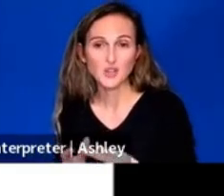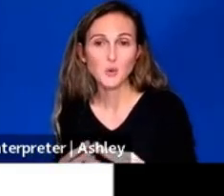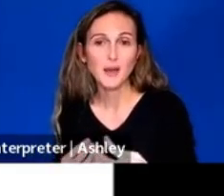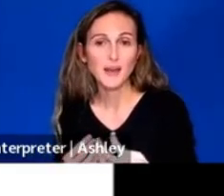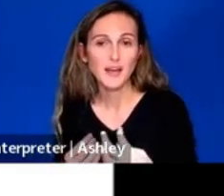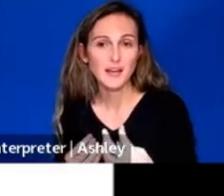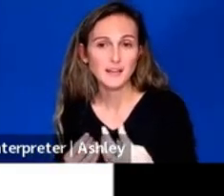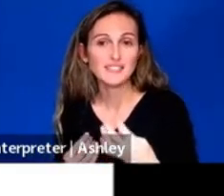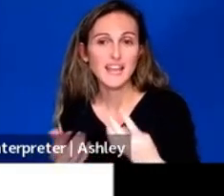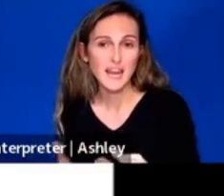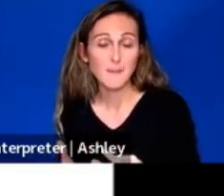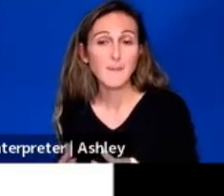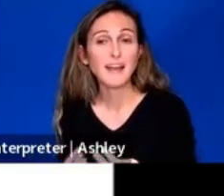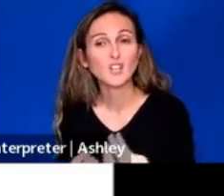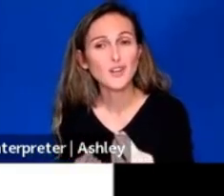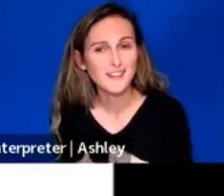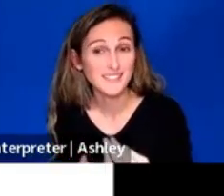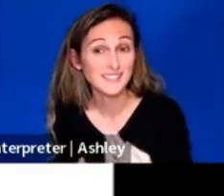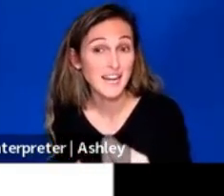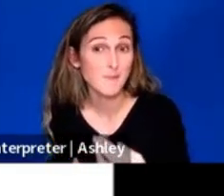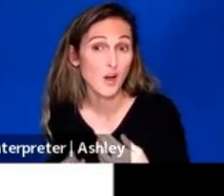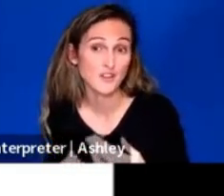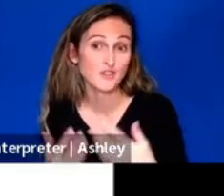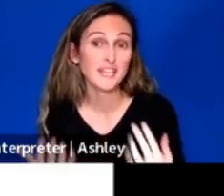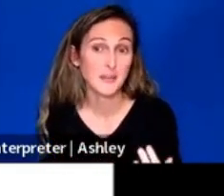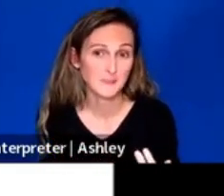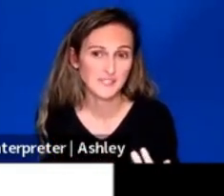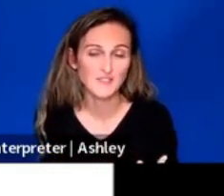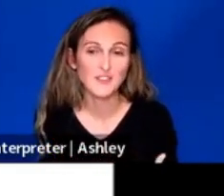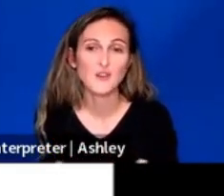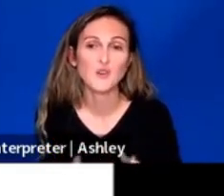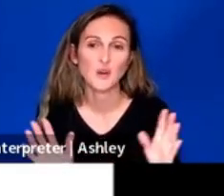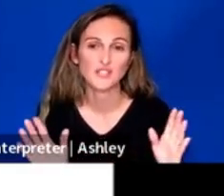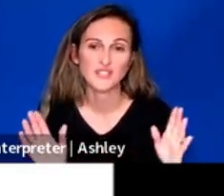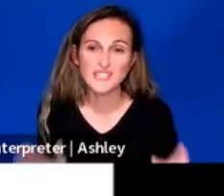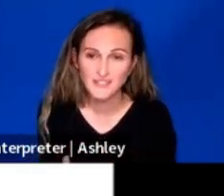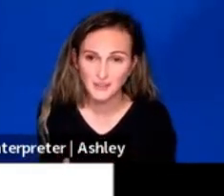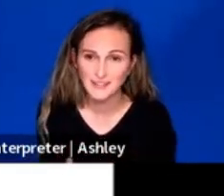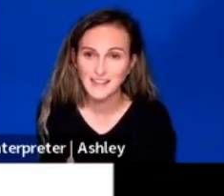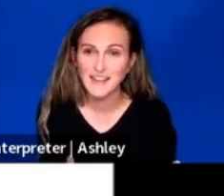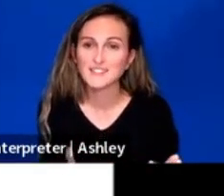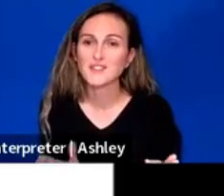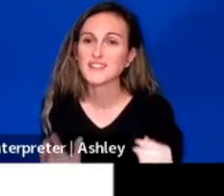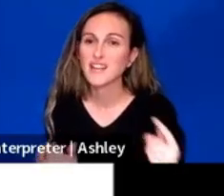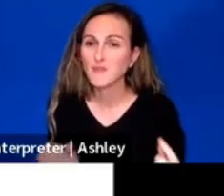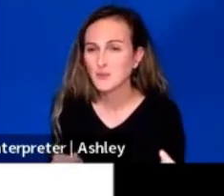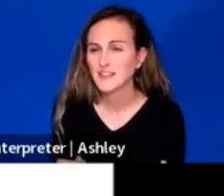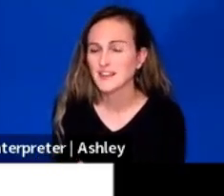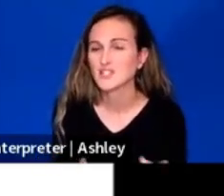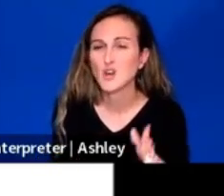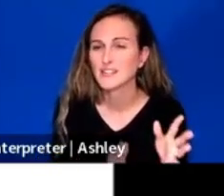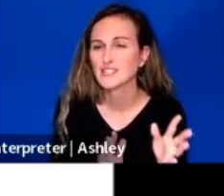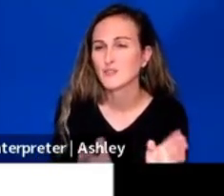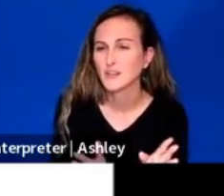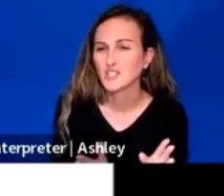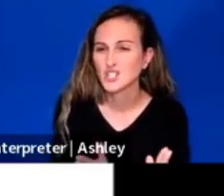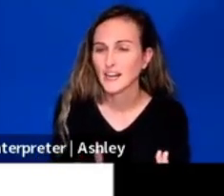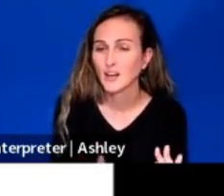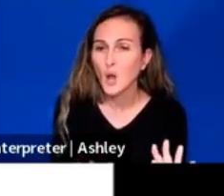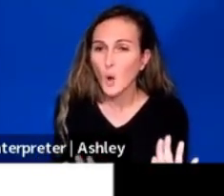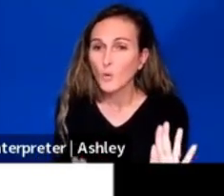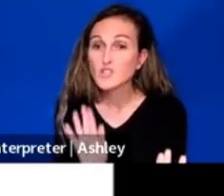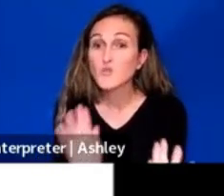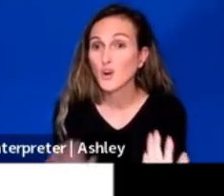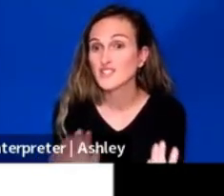that you say might look the same on your lips, even though the words are different. And so then the deaf person has to try to